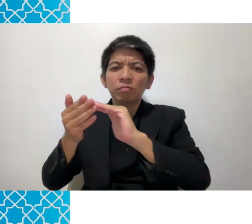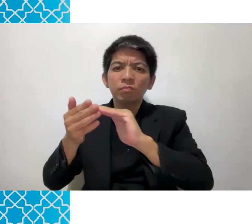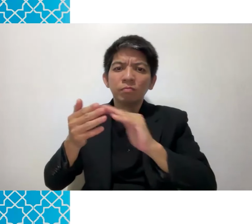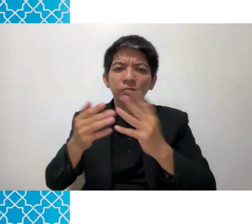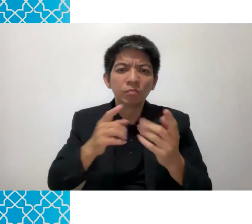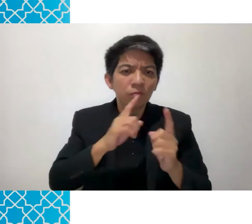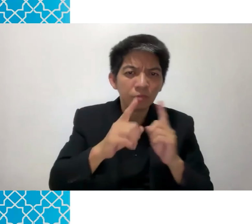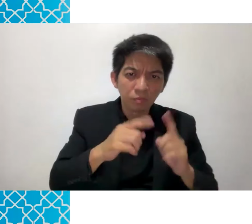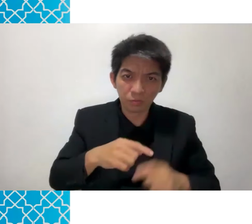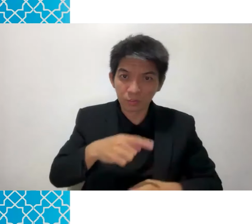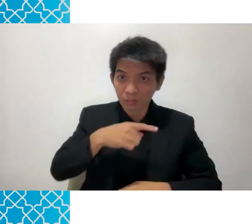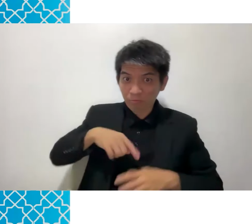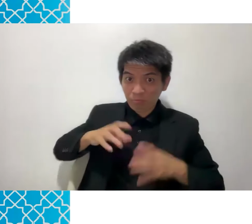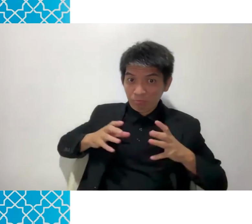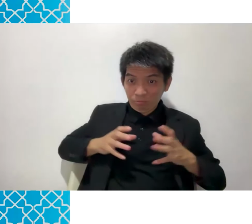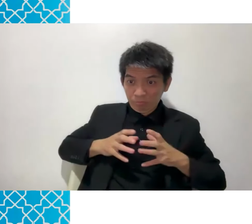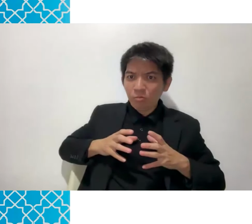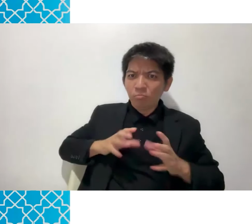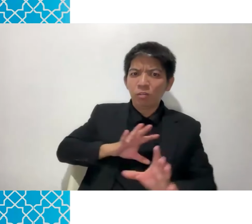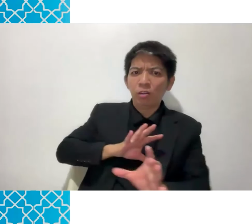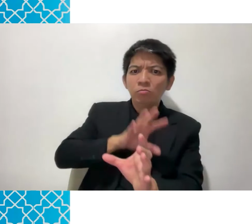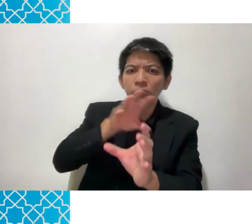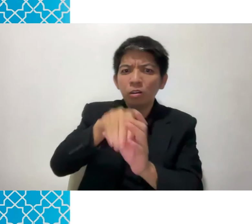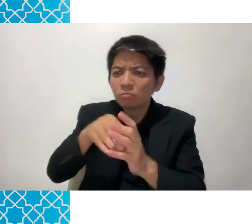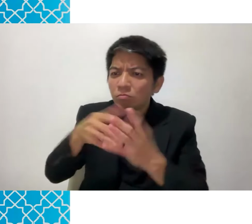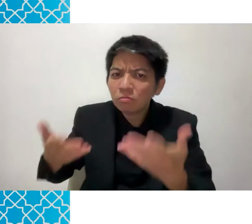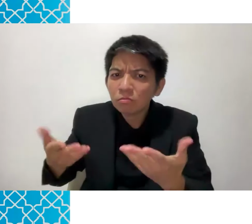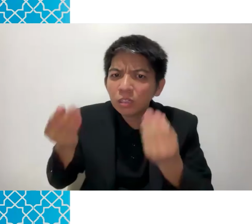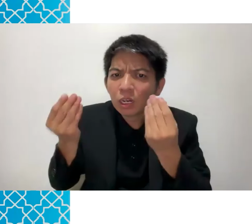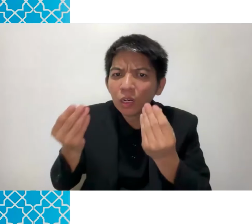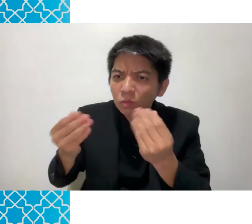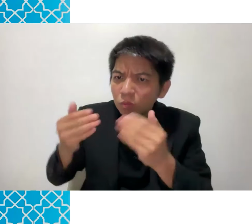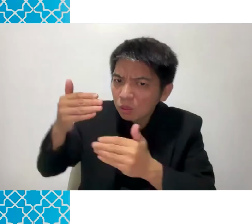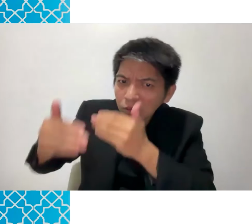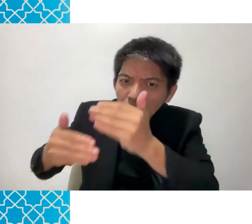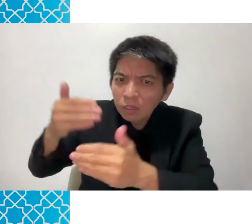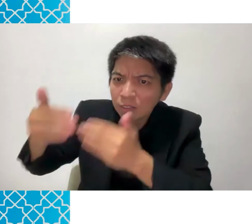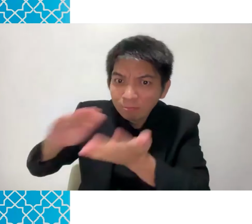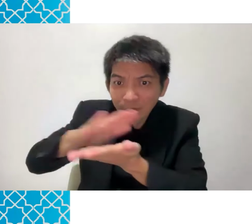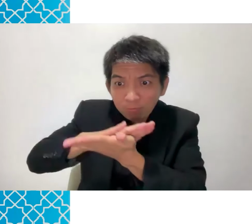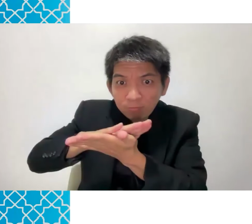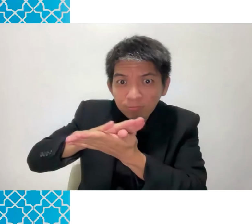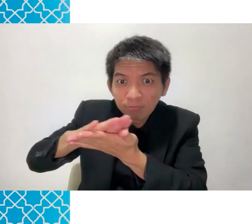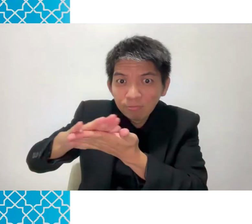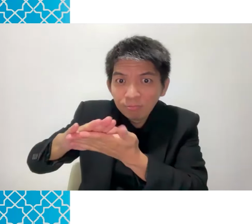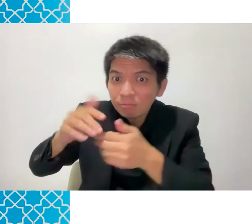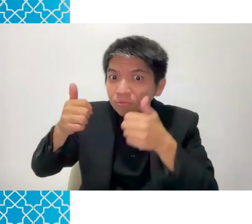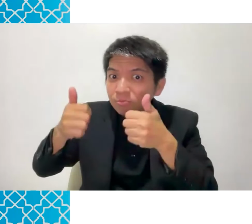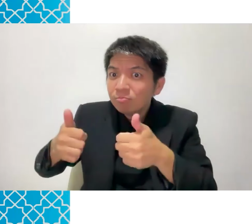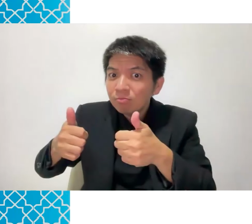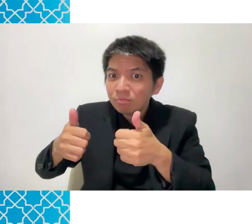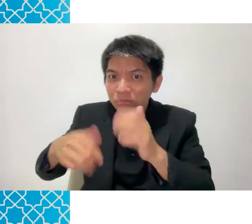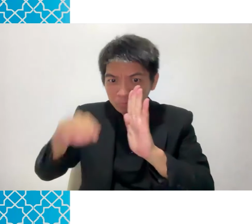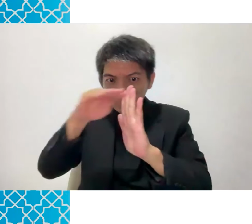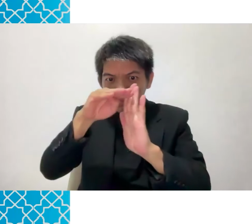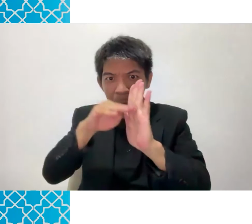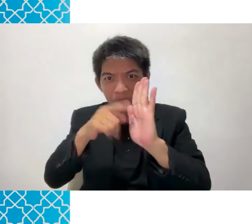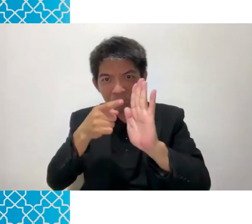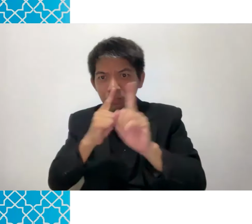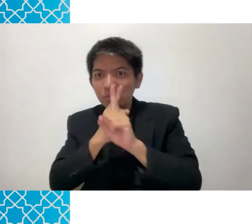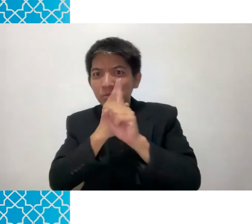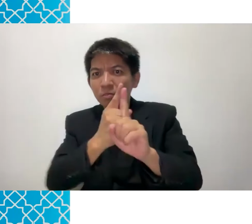sure that that process is followed. And I was part of the